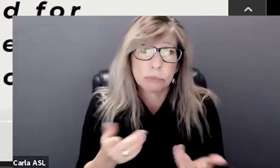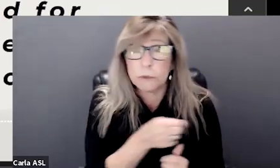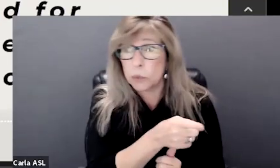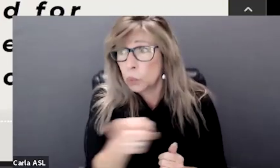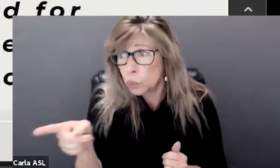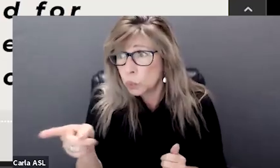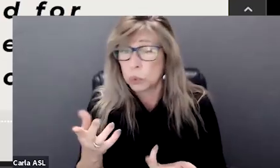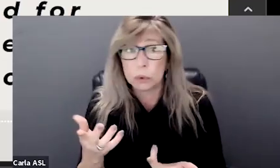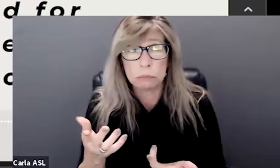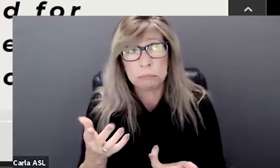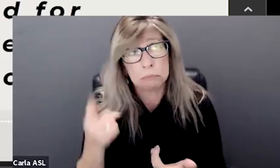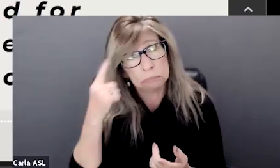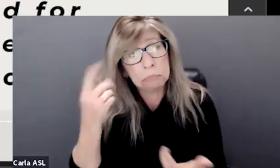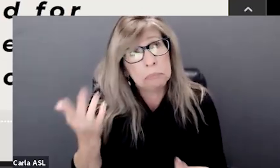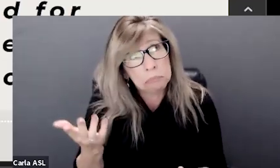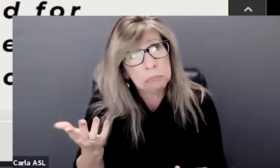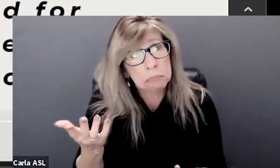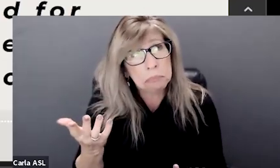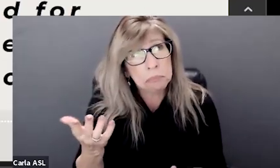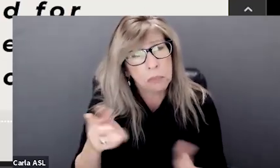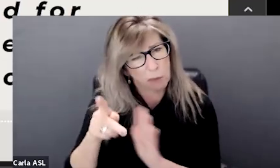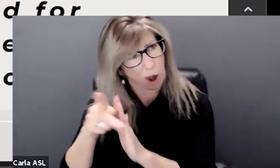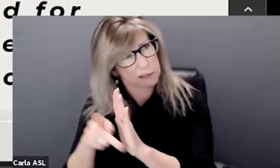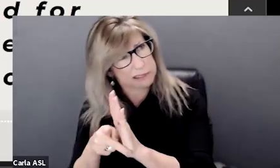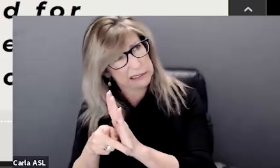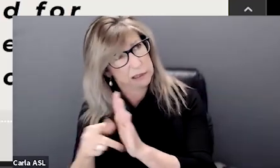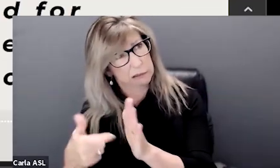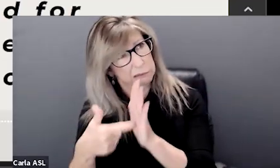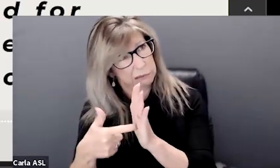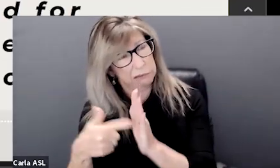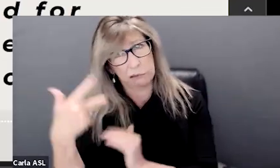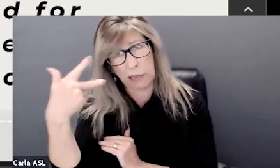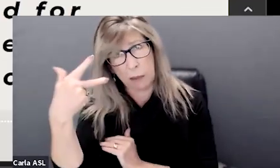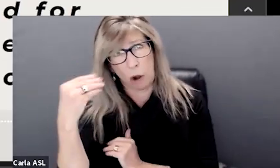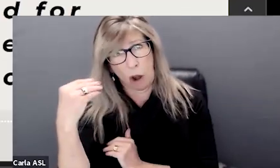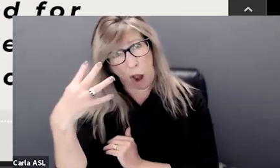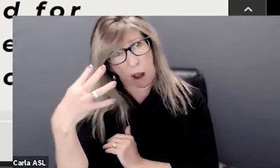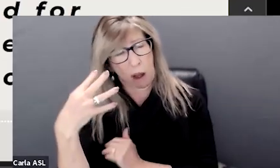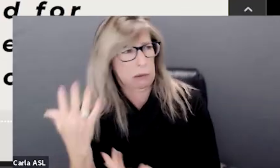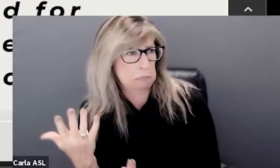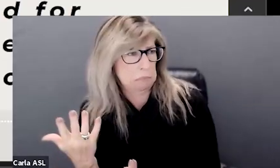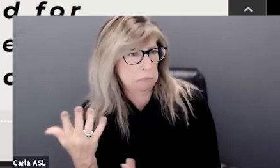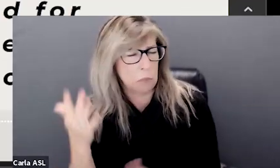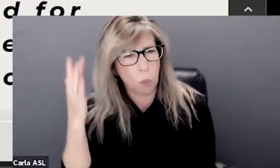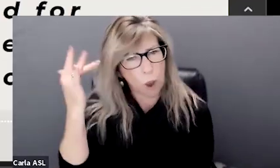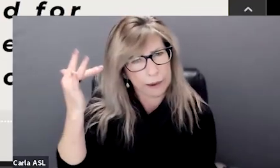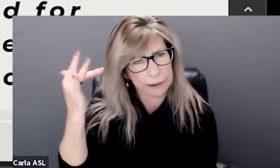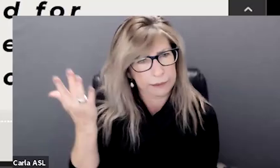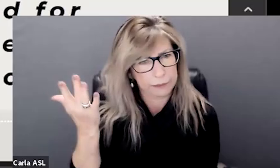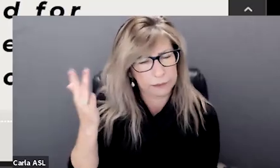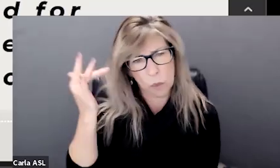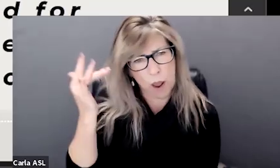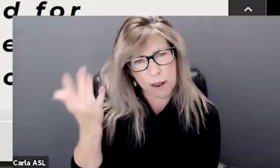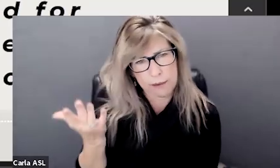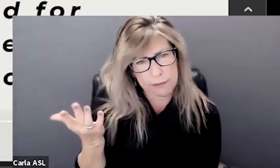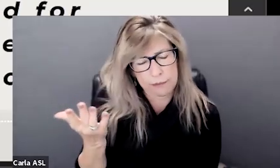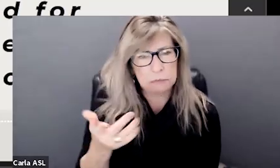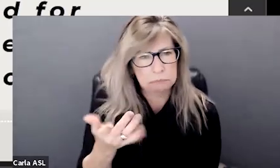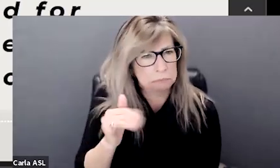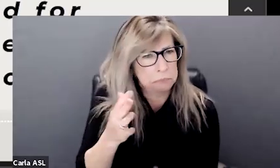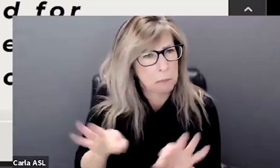are asking ourselves, the policy is cameras must be on, we need to ask ourselves why. Why is